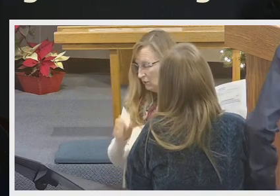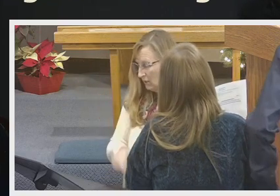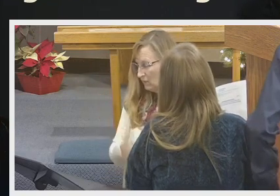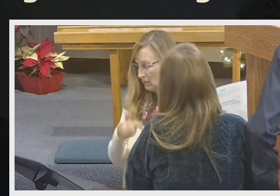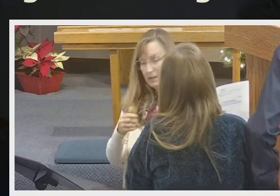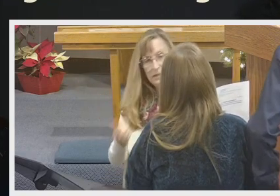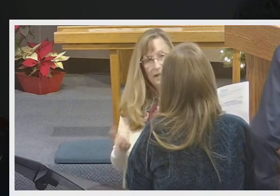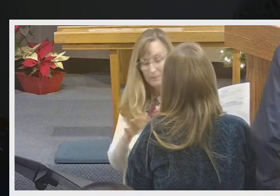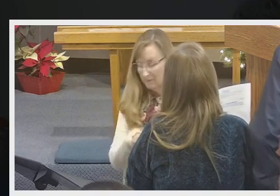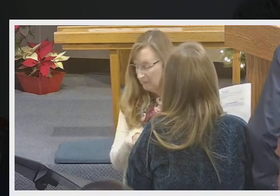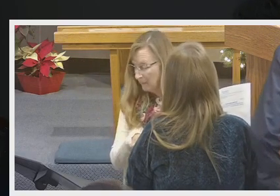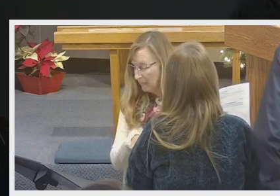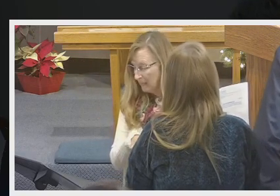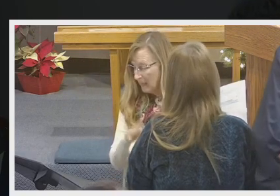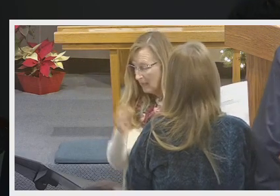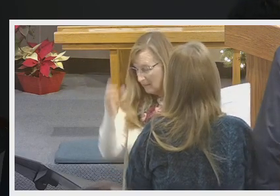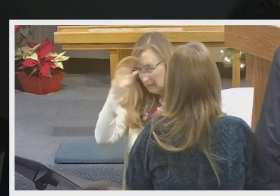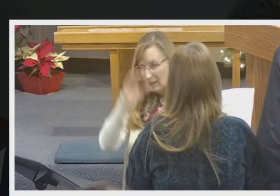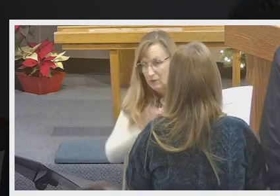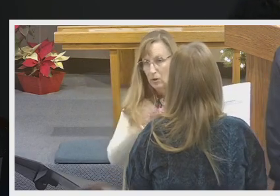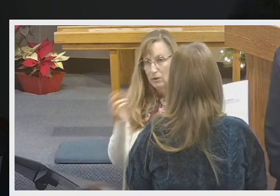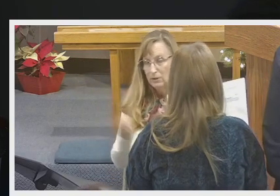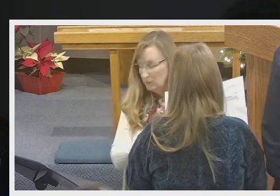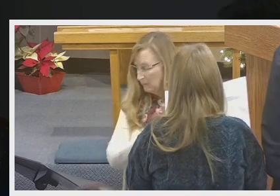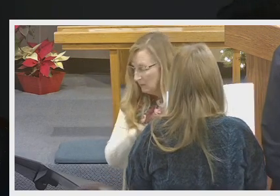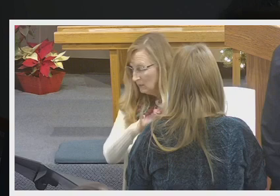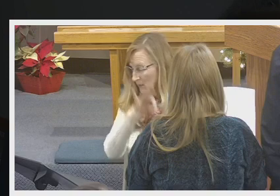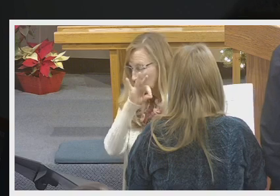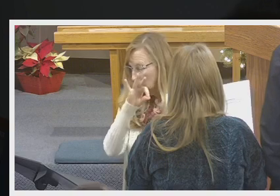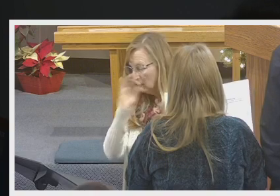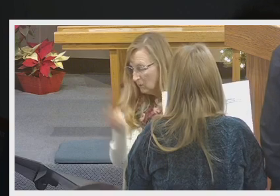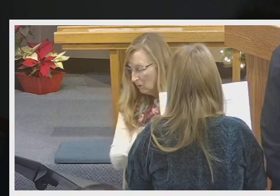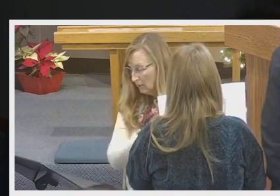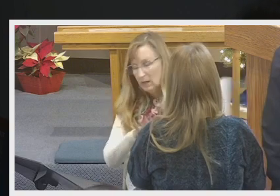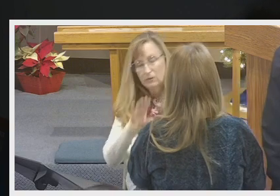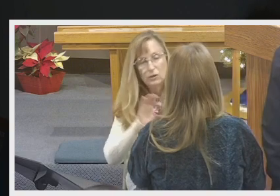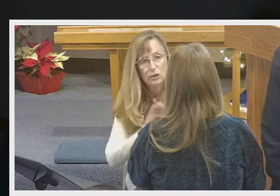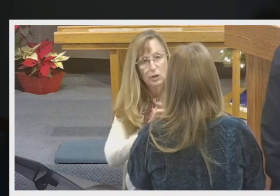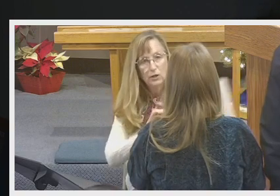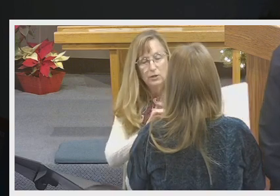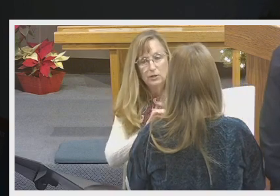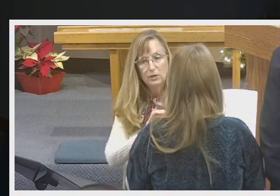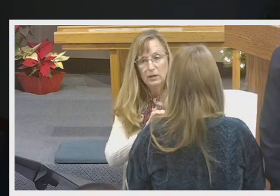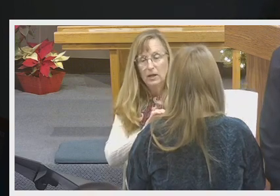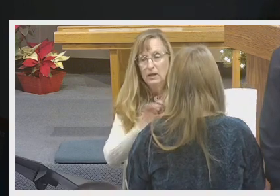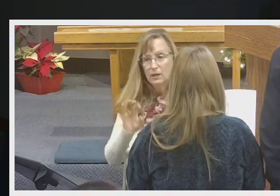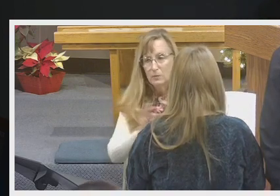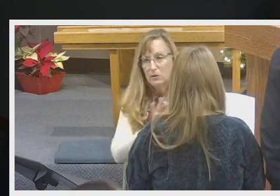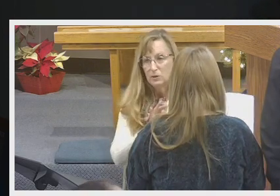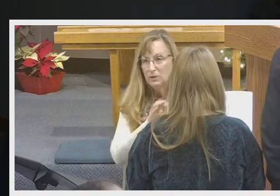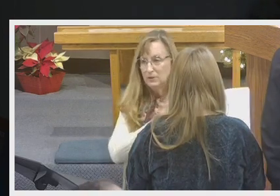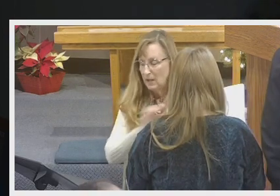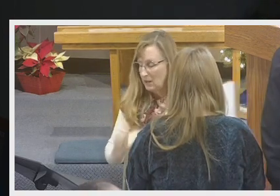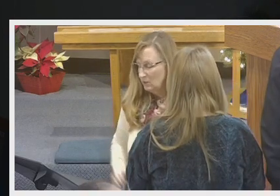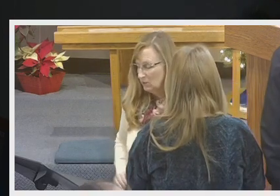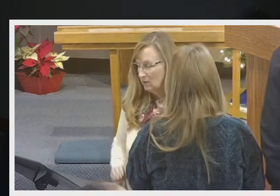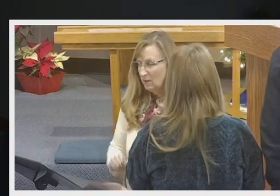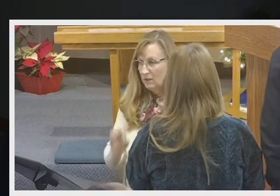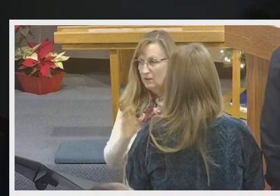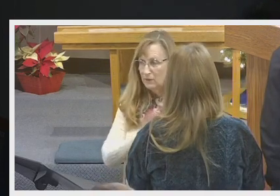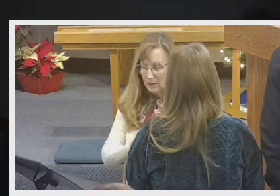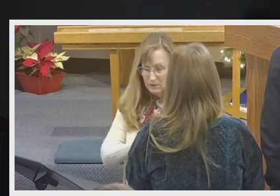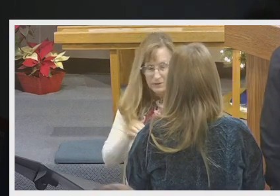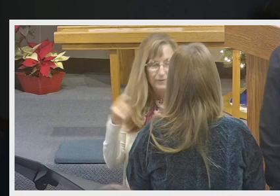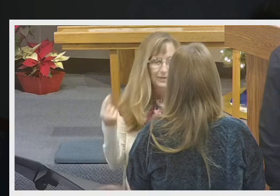the living and the dead. I believe in the Holy Spirit, the Holy Christian Church, the communion of saints,